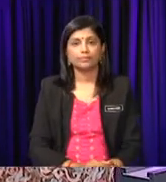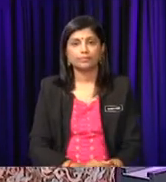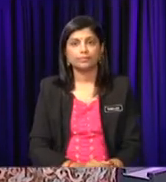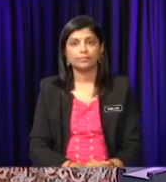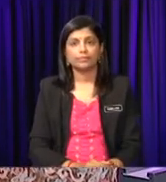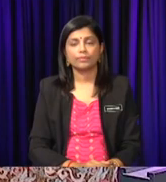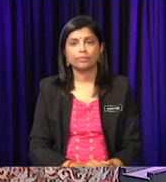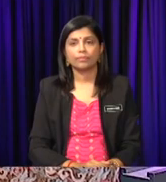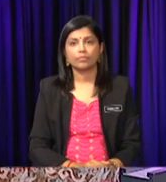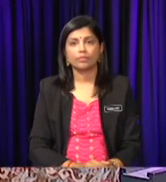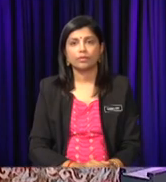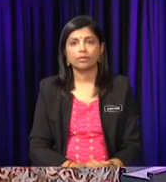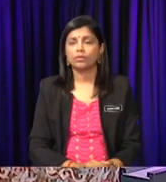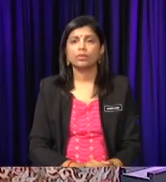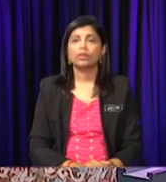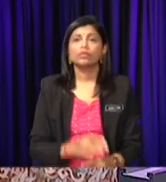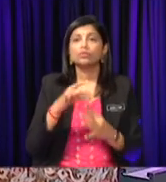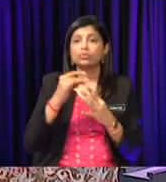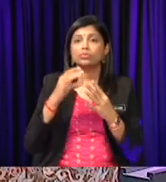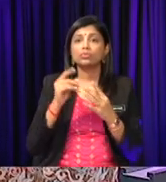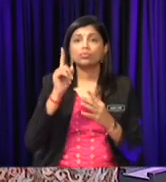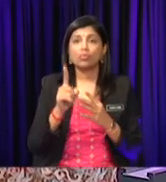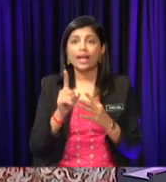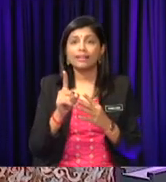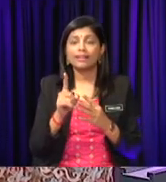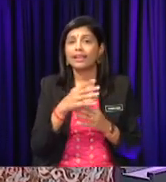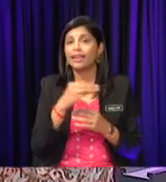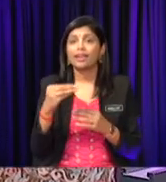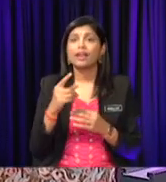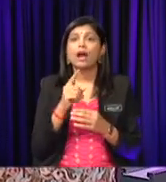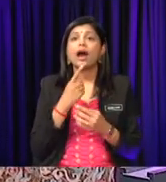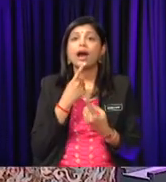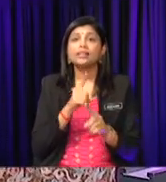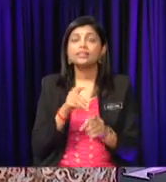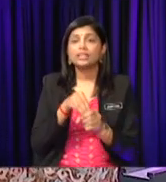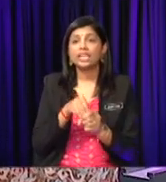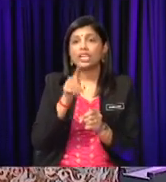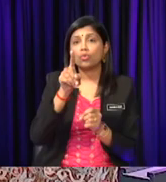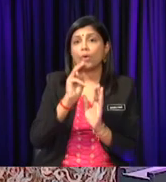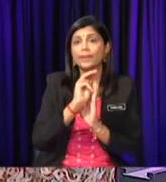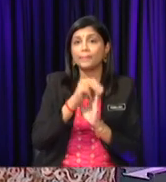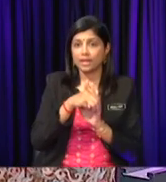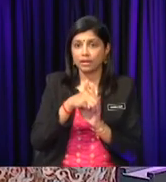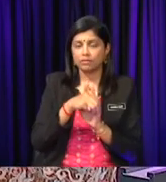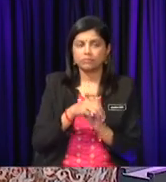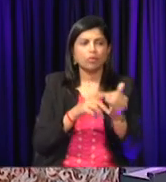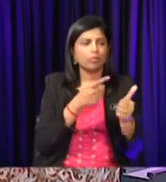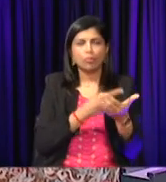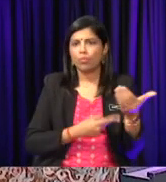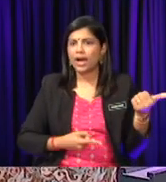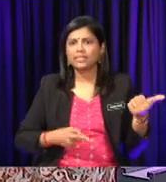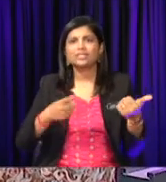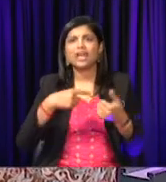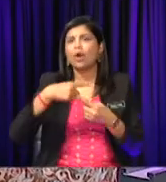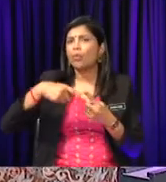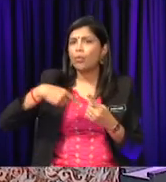have 1 minute to talk about what gift you want to get, where you're going to get it from, why you want to buy it, and why